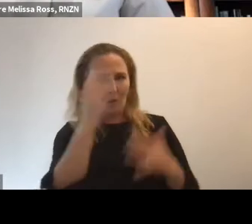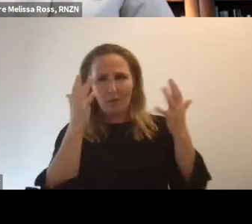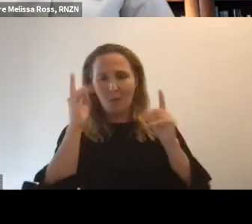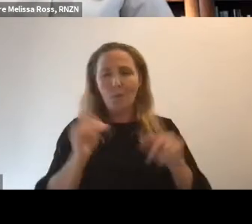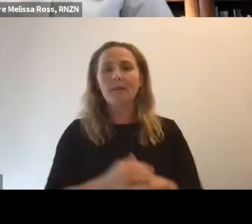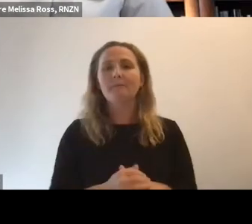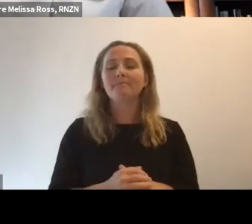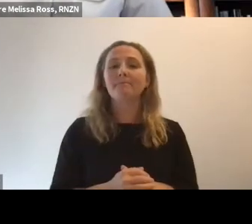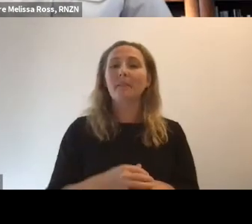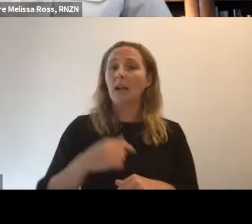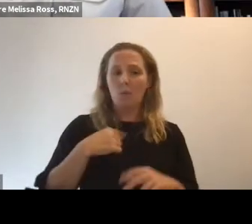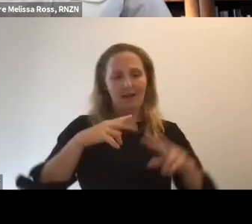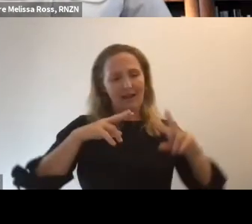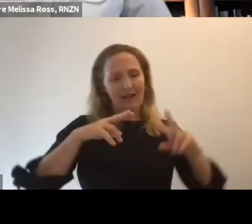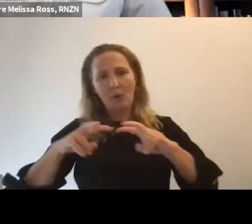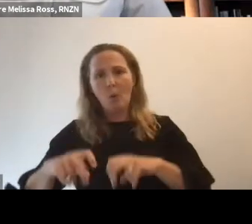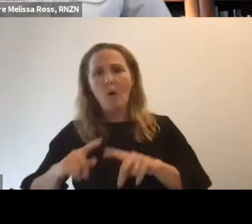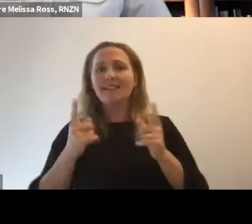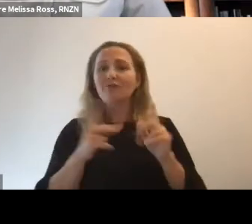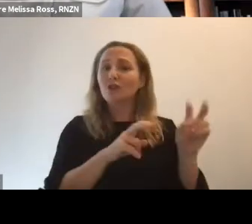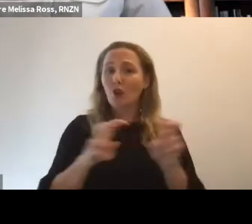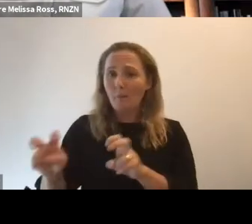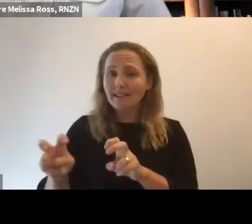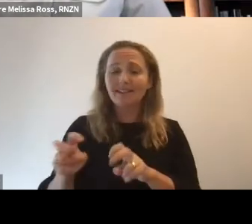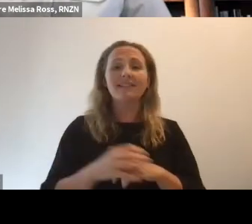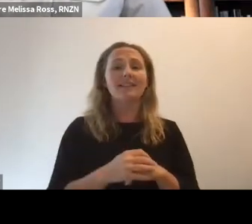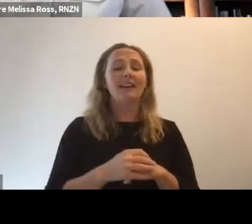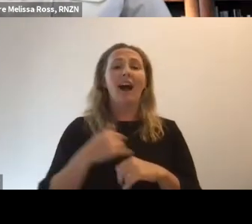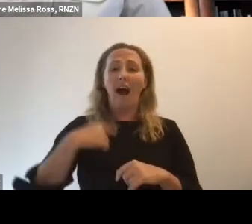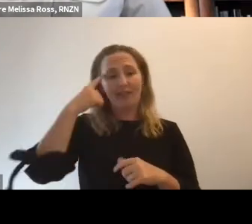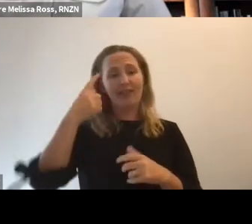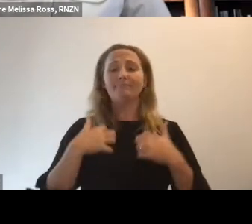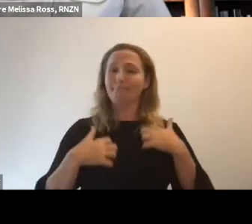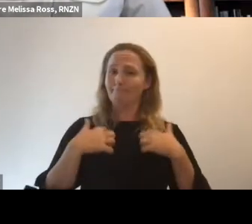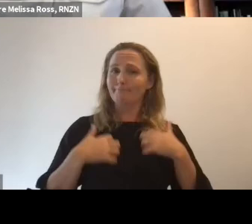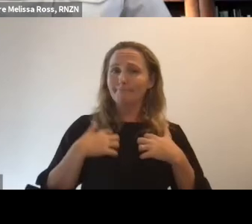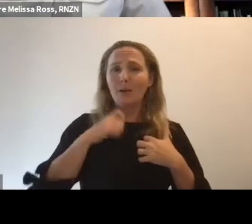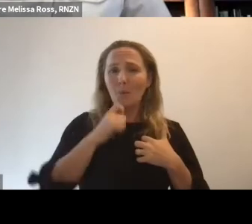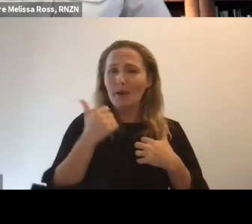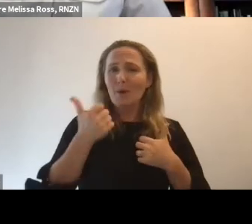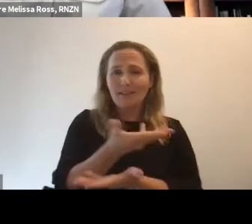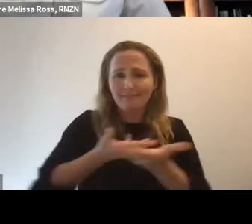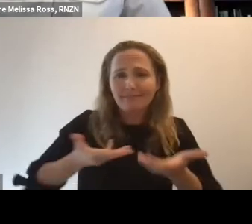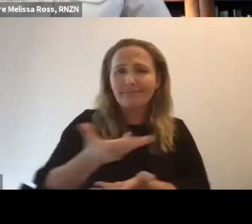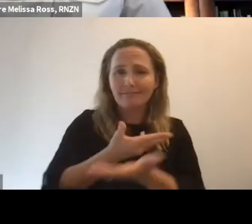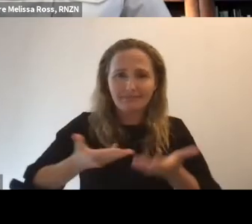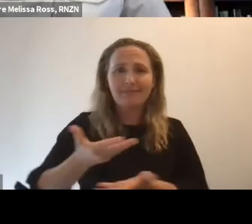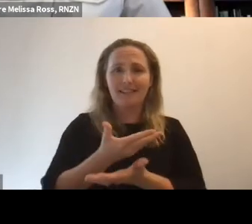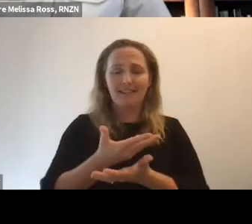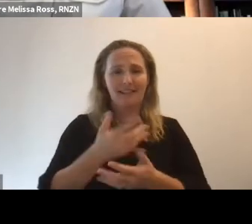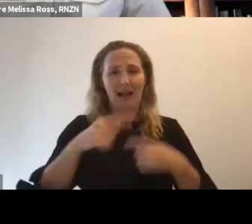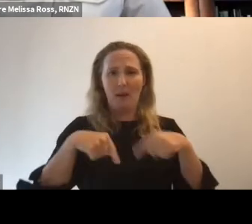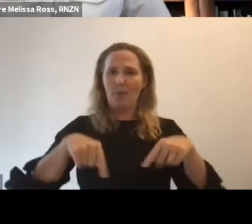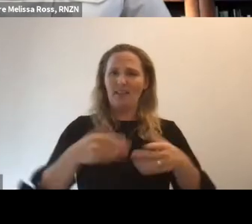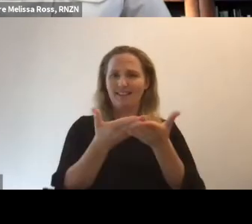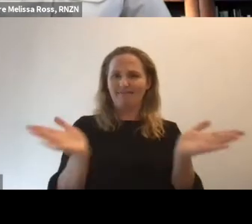share with you, and I think we're going to have a really, really exciting and engaging conversation across this group